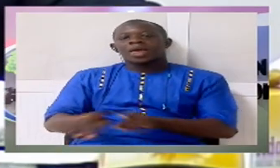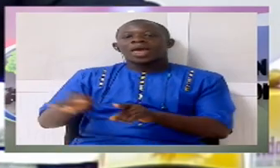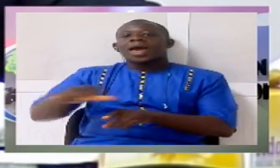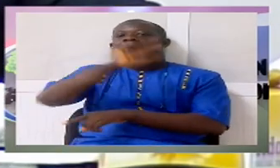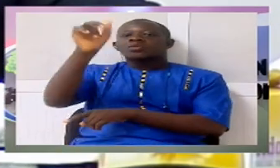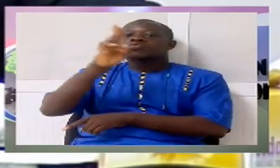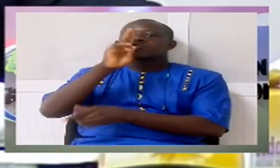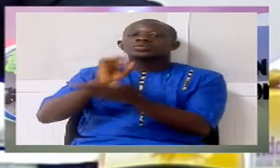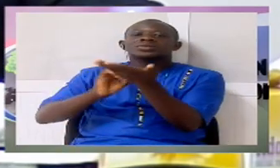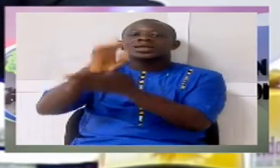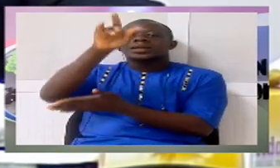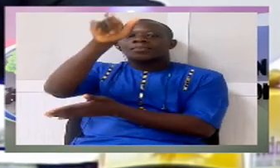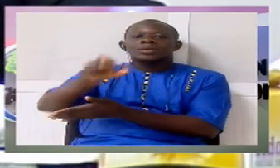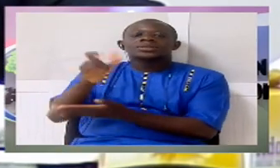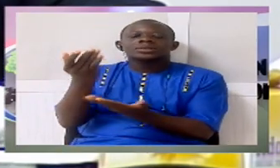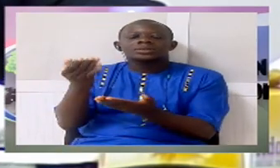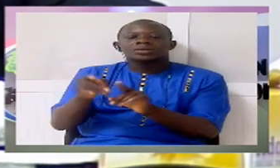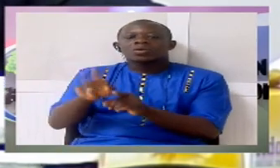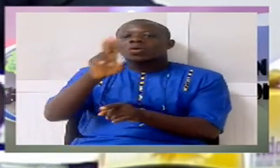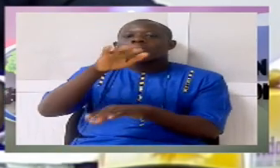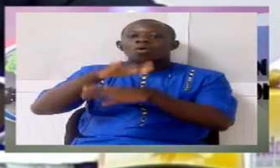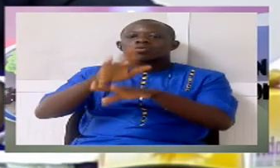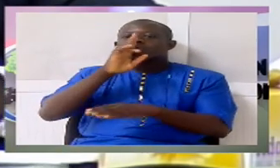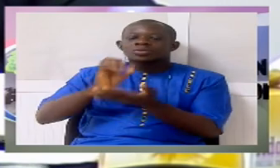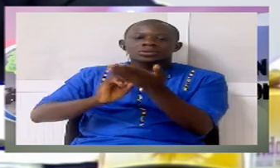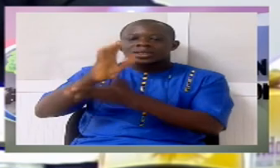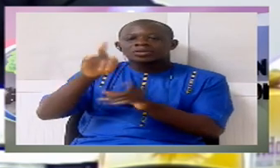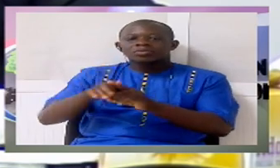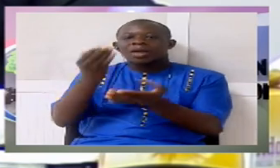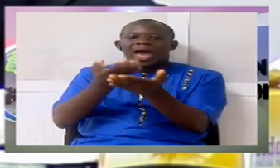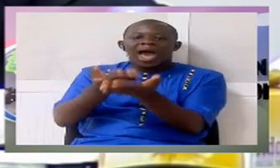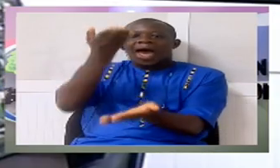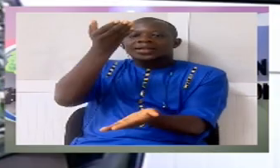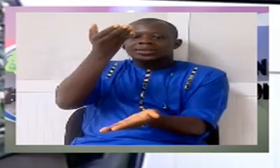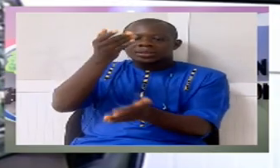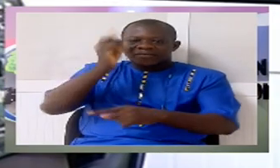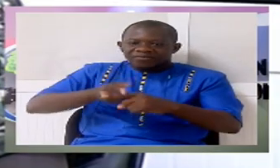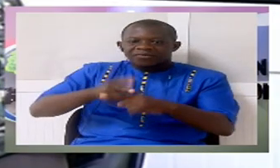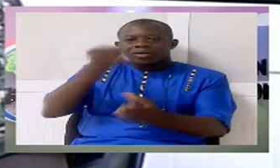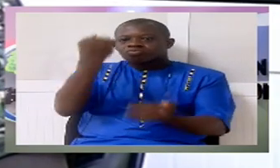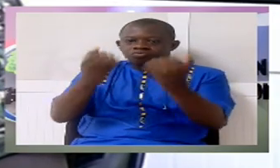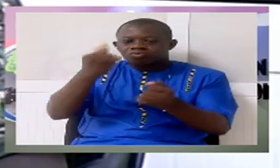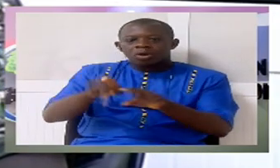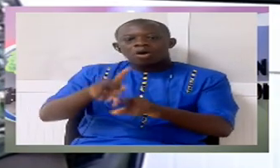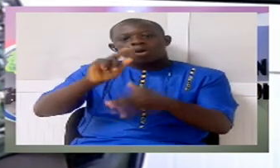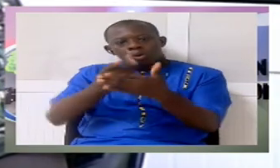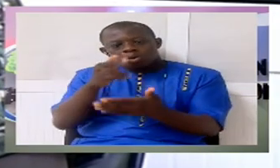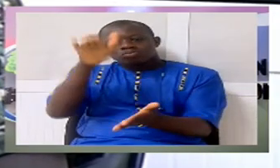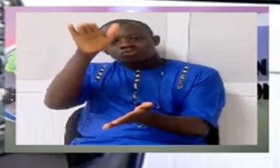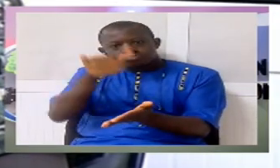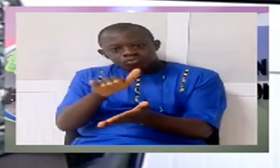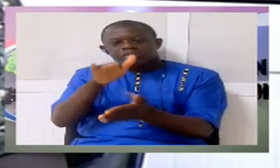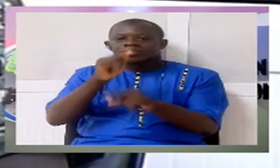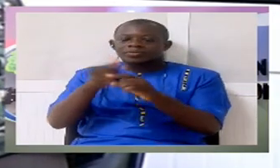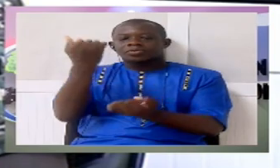whose instructions would he determine whether to increase the speed or to reduce the speed? Indigali can la weru na purwane denwara